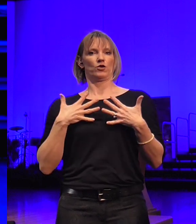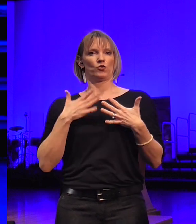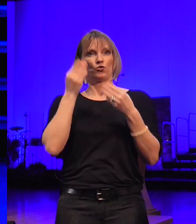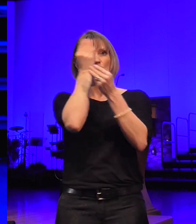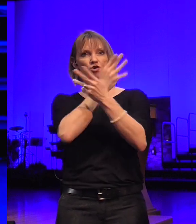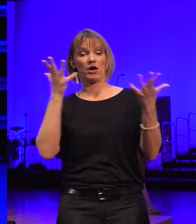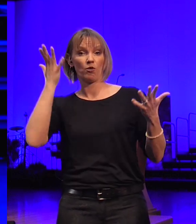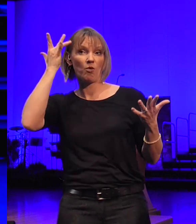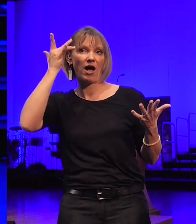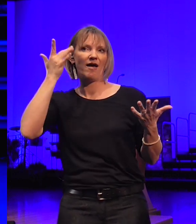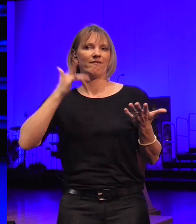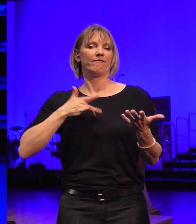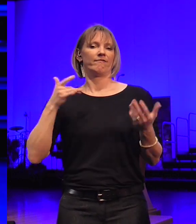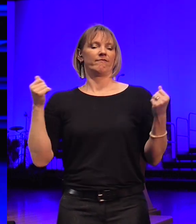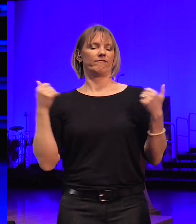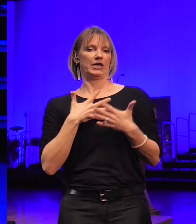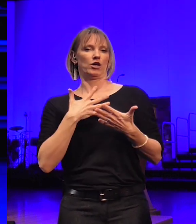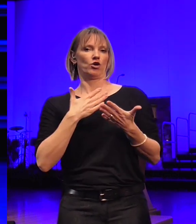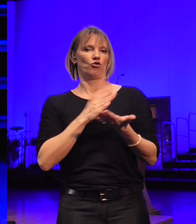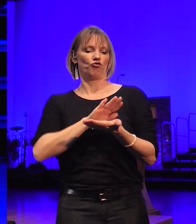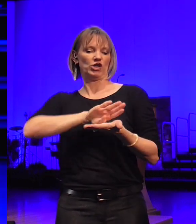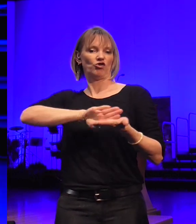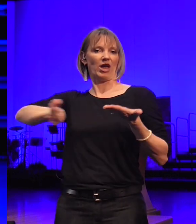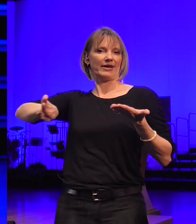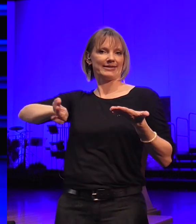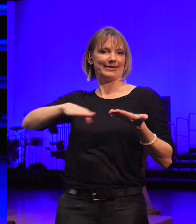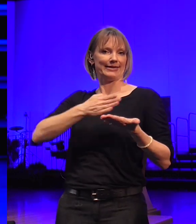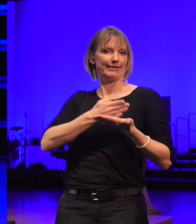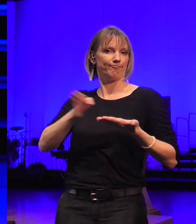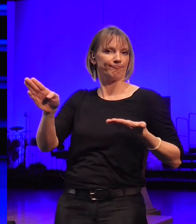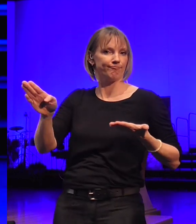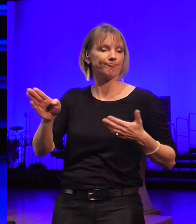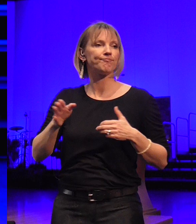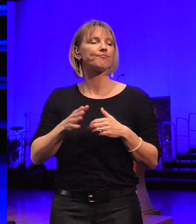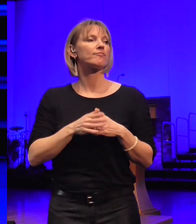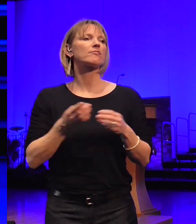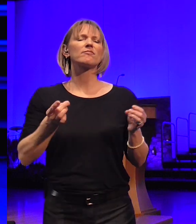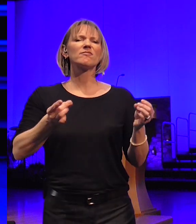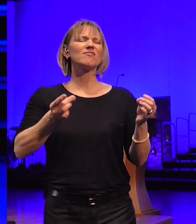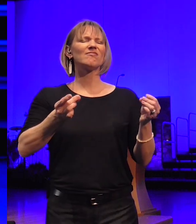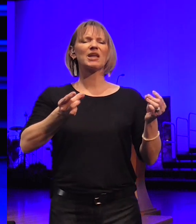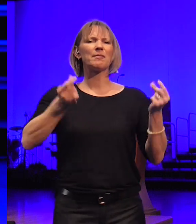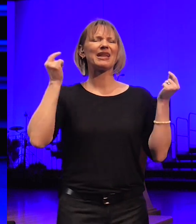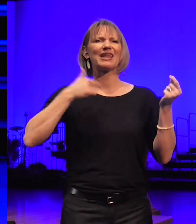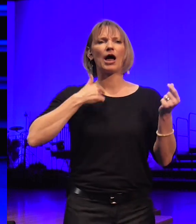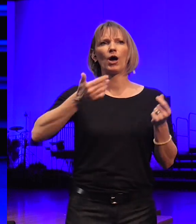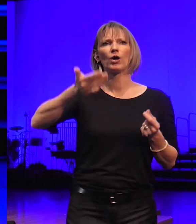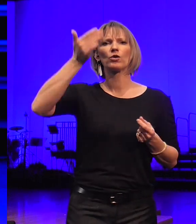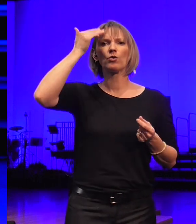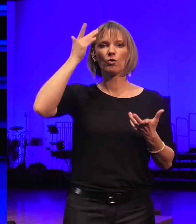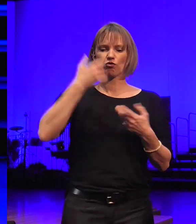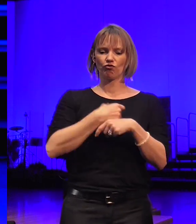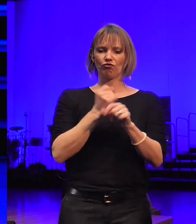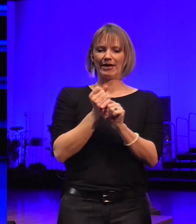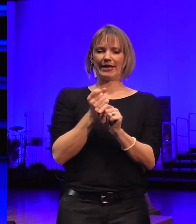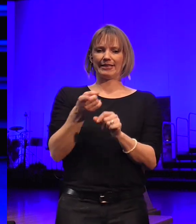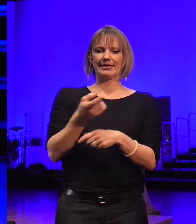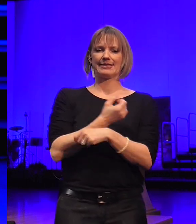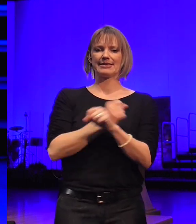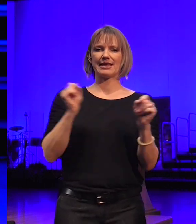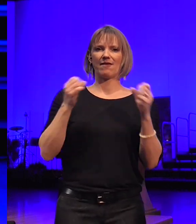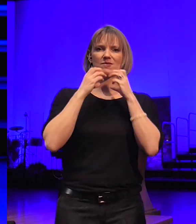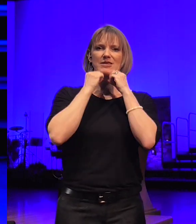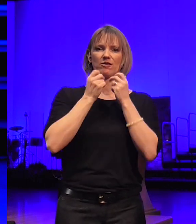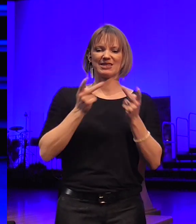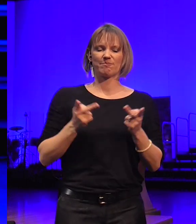might be rejected. And I knew almost immediately that this creating of safe, sacred